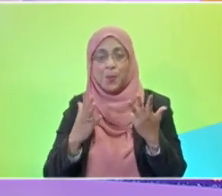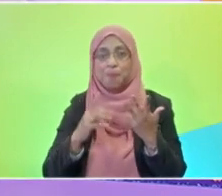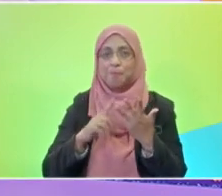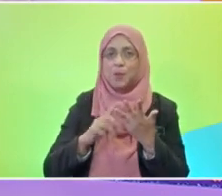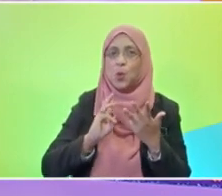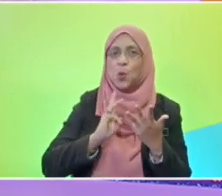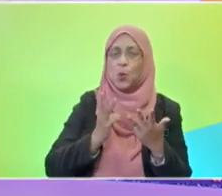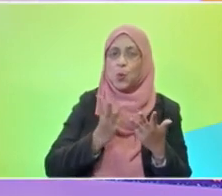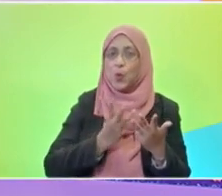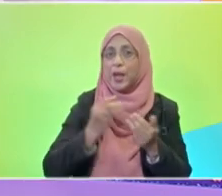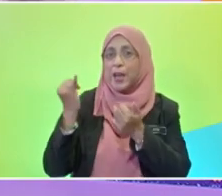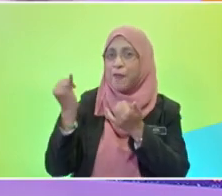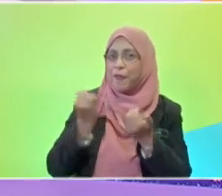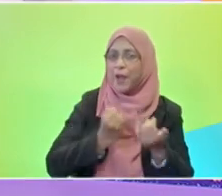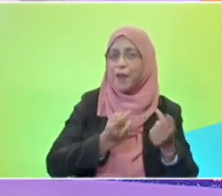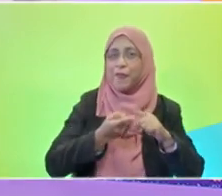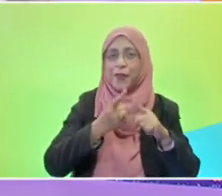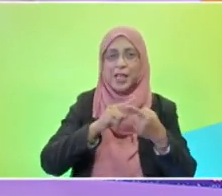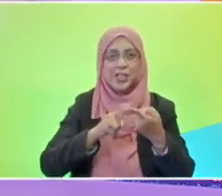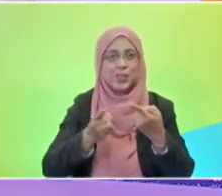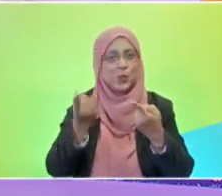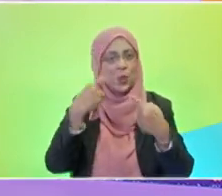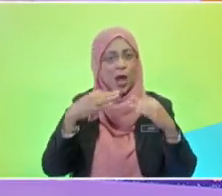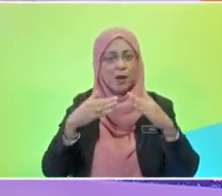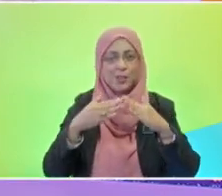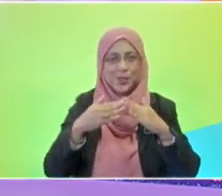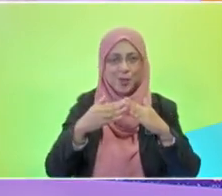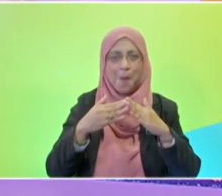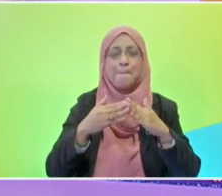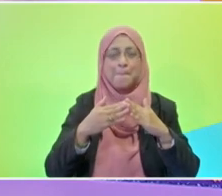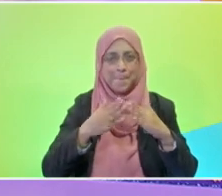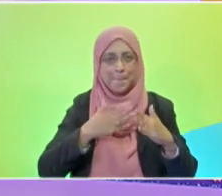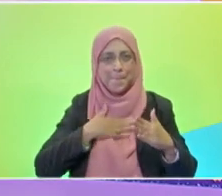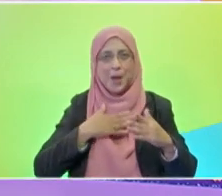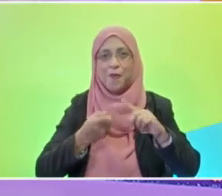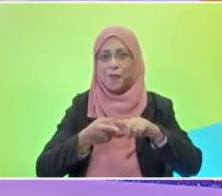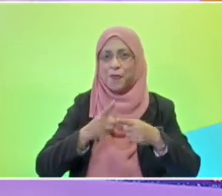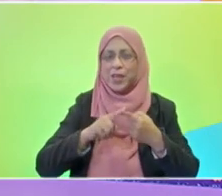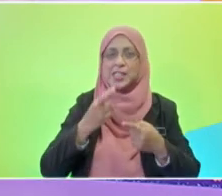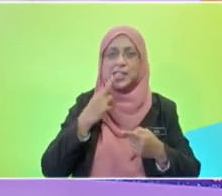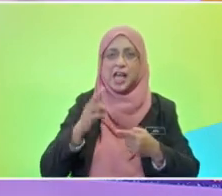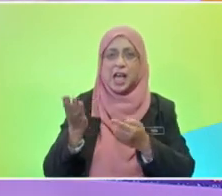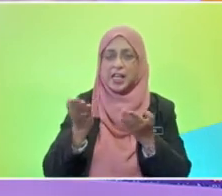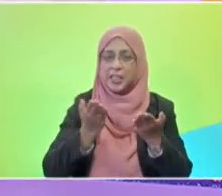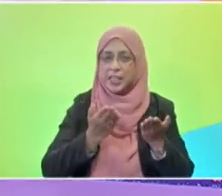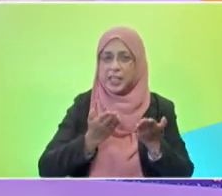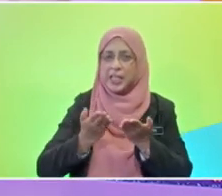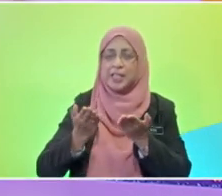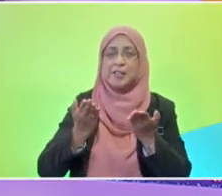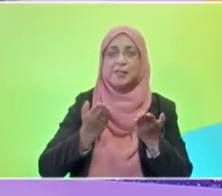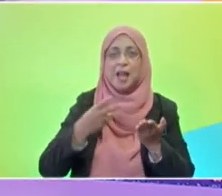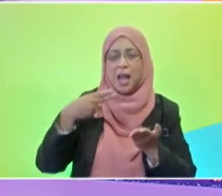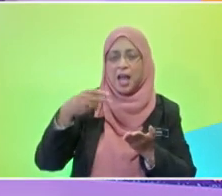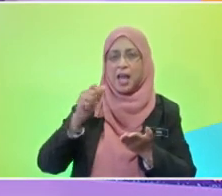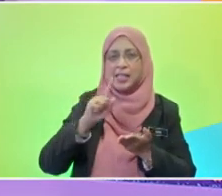we invite our friends over. So my friends are here. Yunyin and Haziq, right? Yes, Yunyin and Haziq.